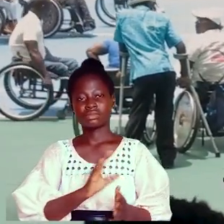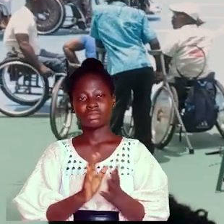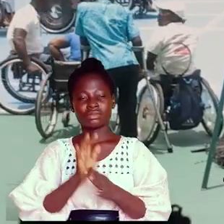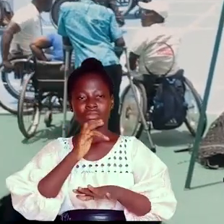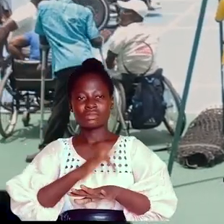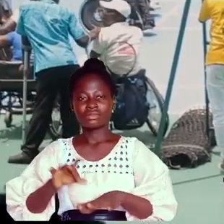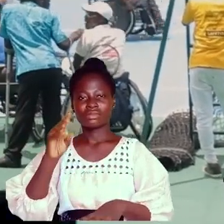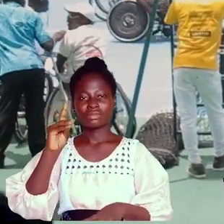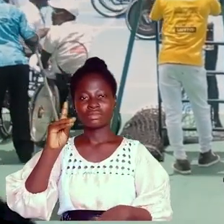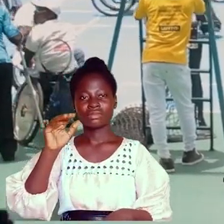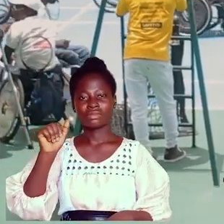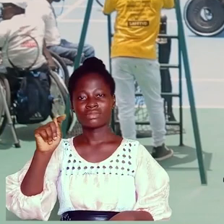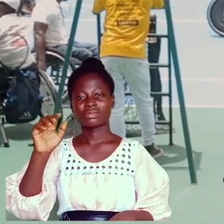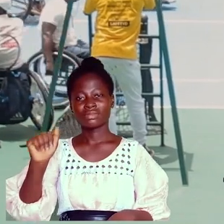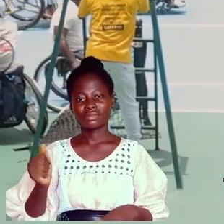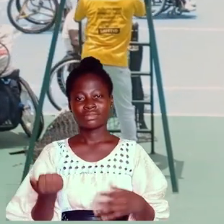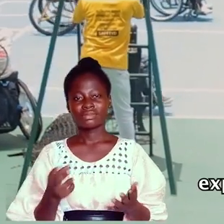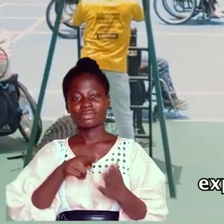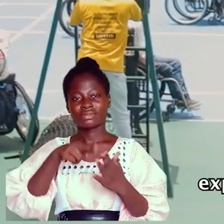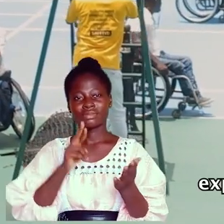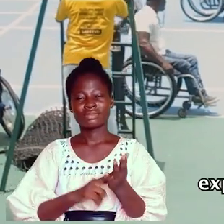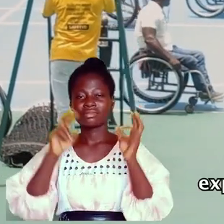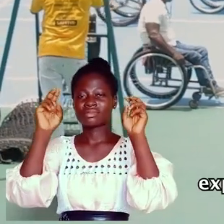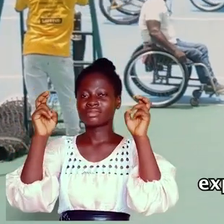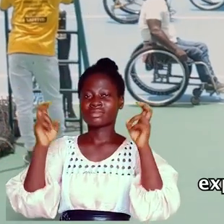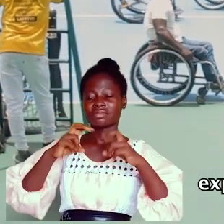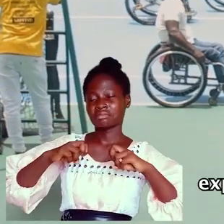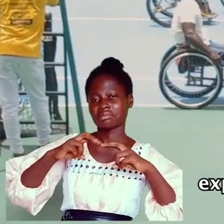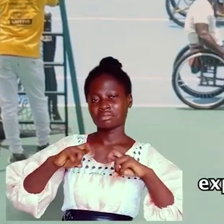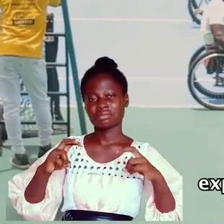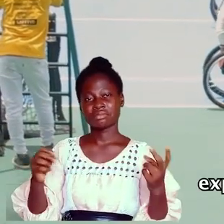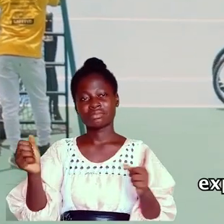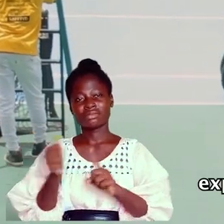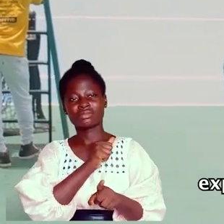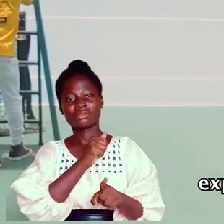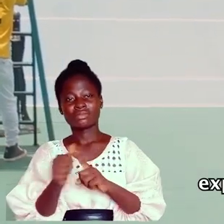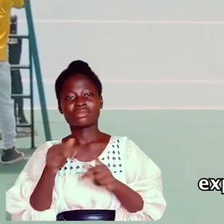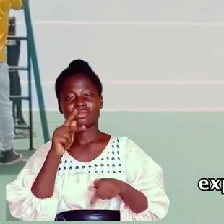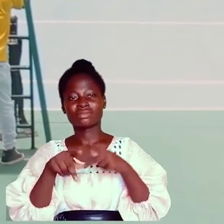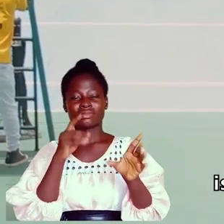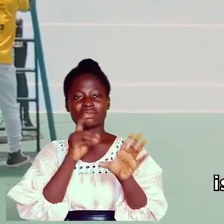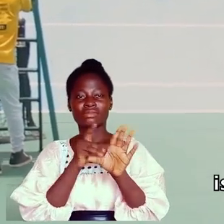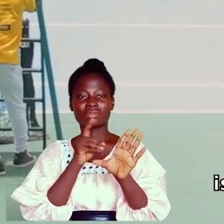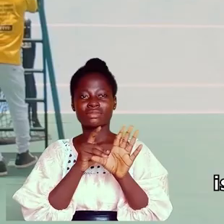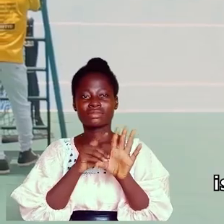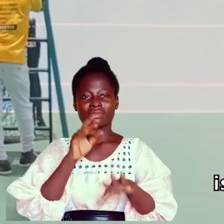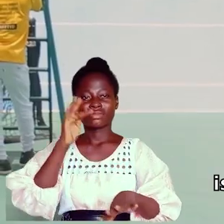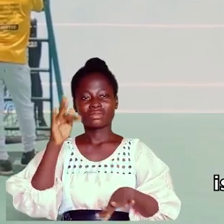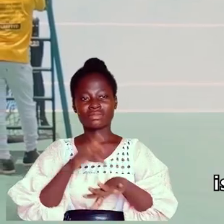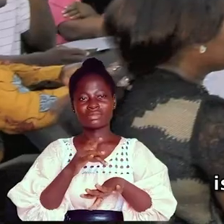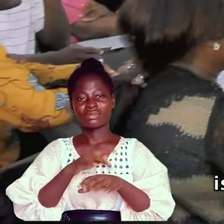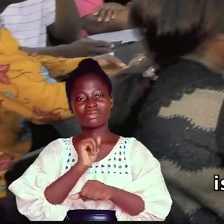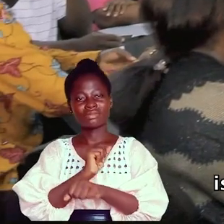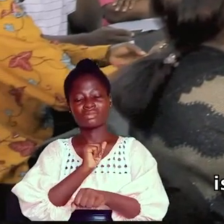of data on reported cases of violence, exploitation or abuse against people with disabilities is affecting the